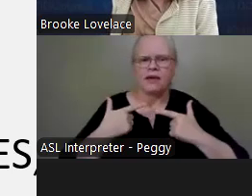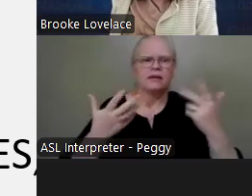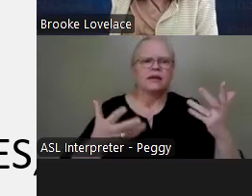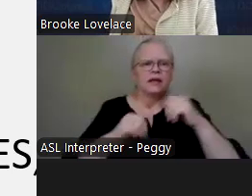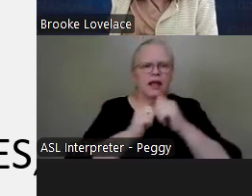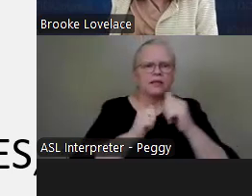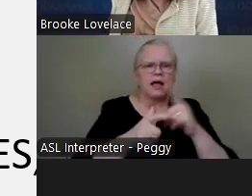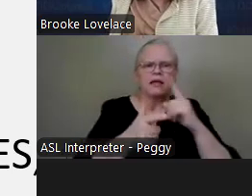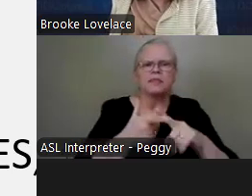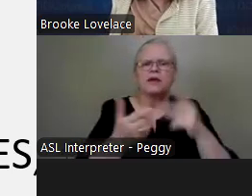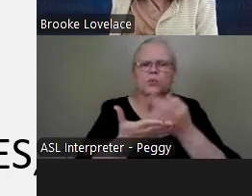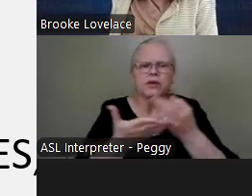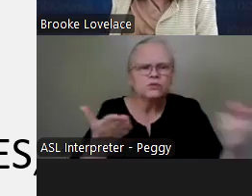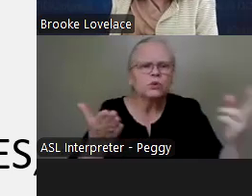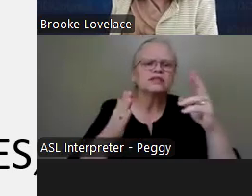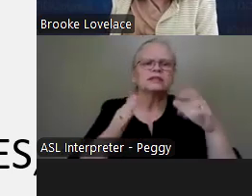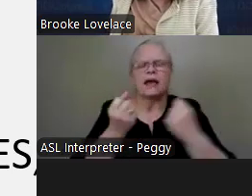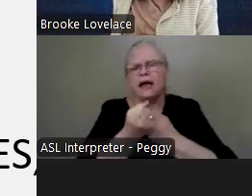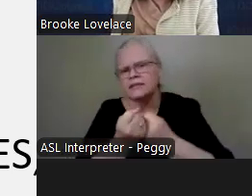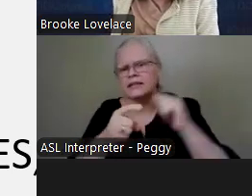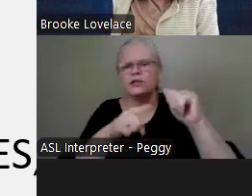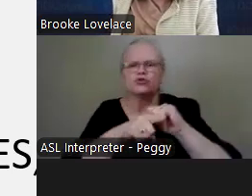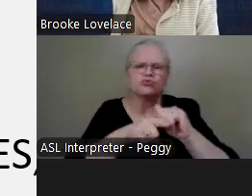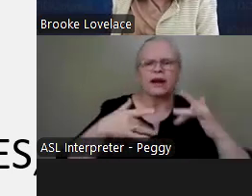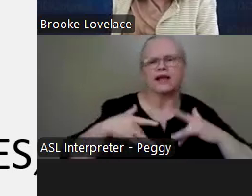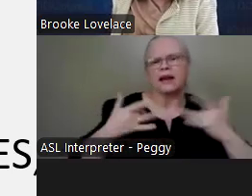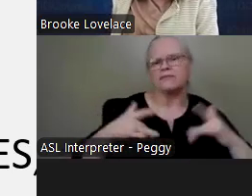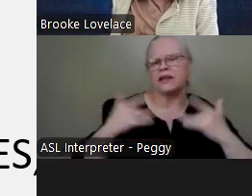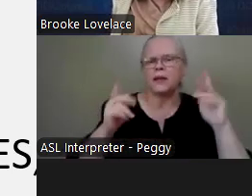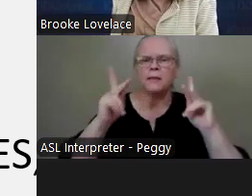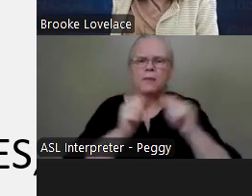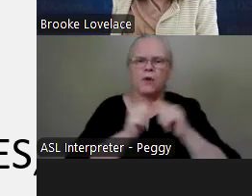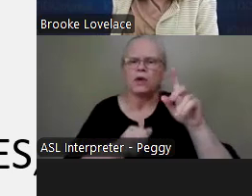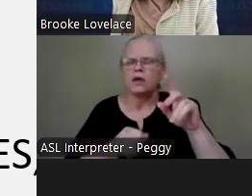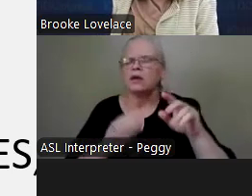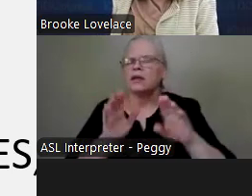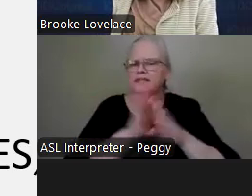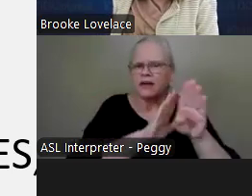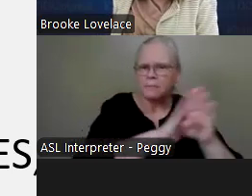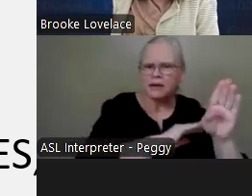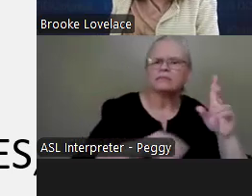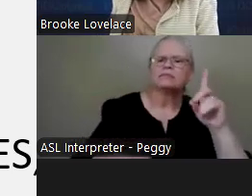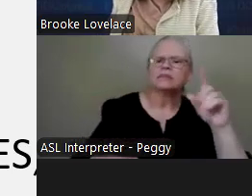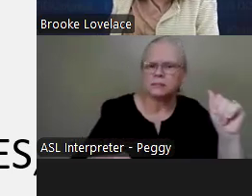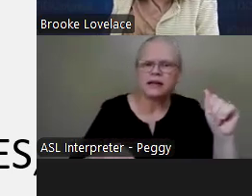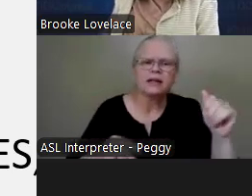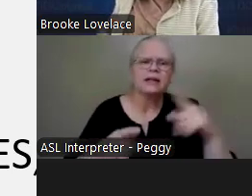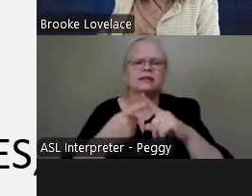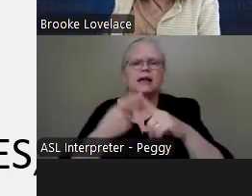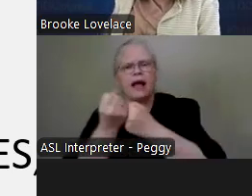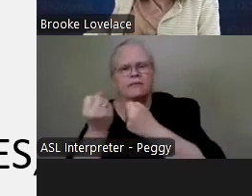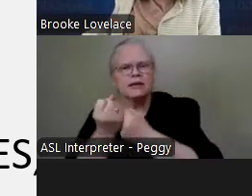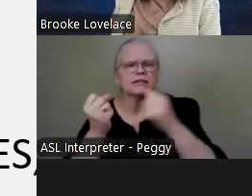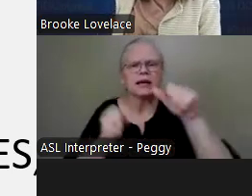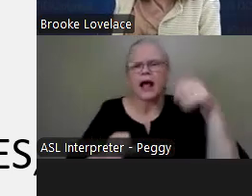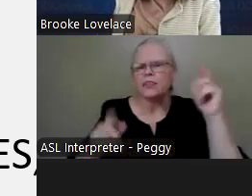Council resources, advocacy training, and events. People with developmental disabilities, their families, providers, advocates, and other stakeholders